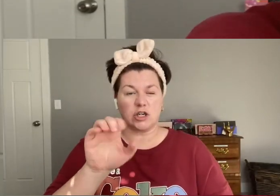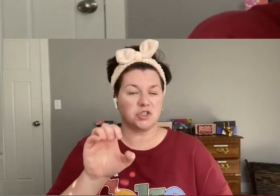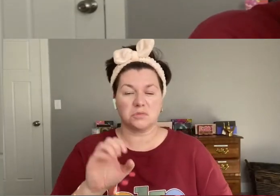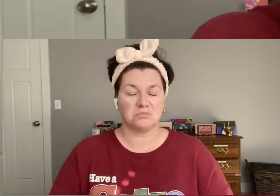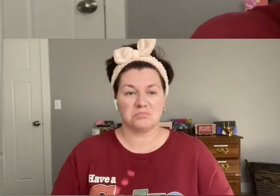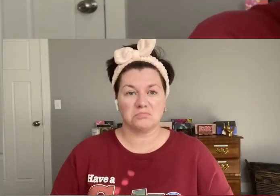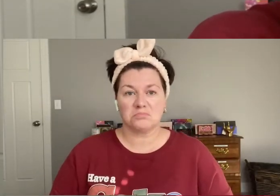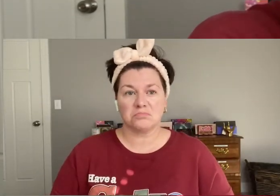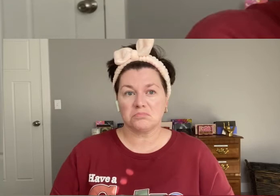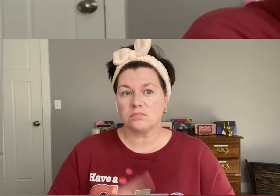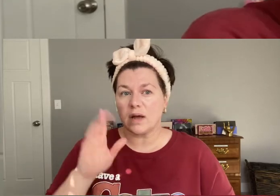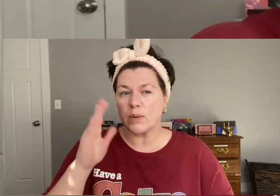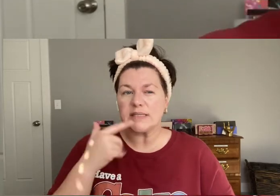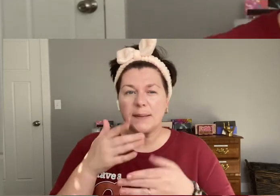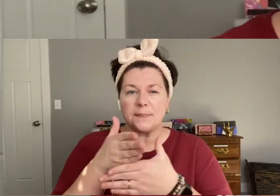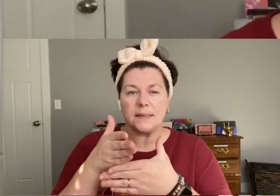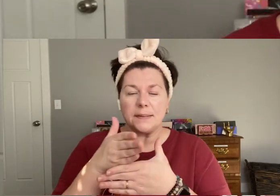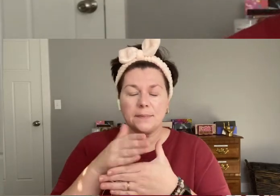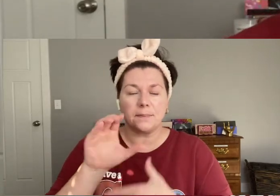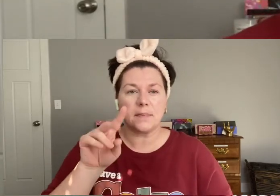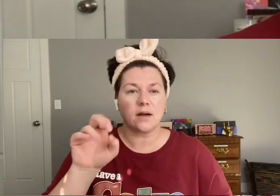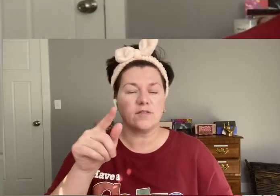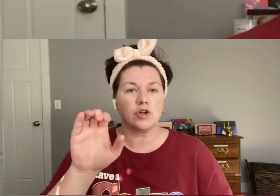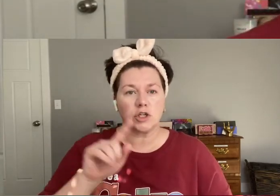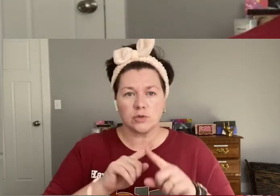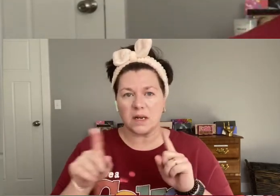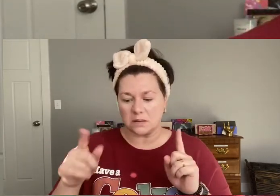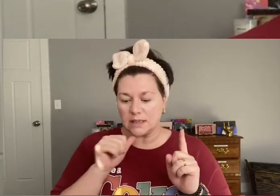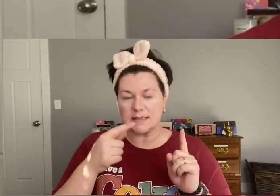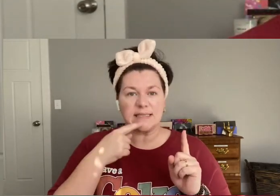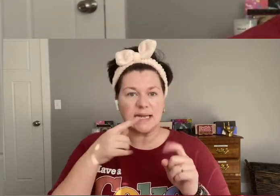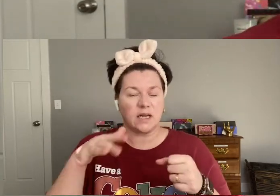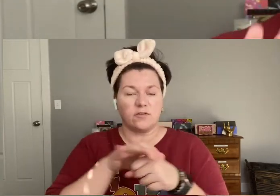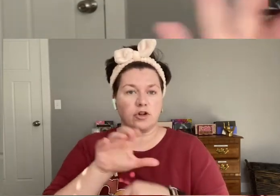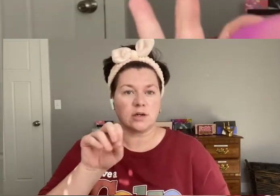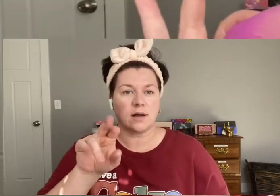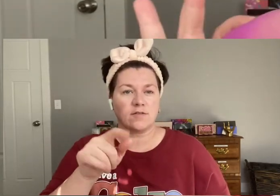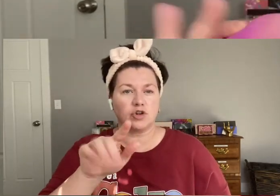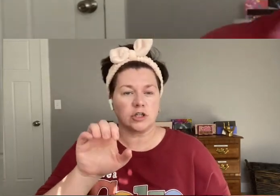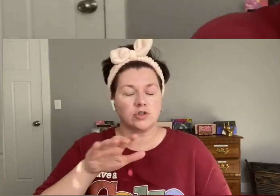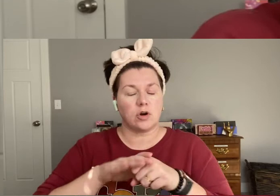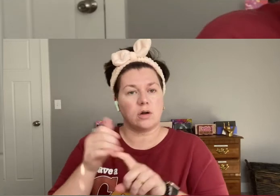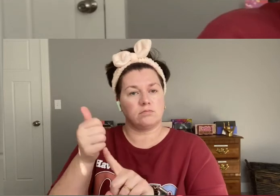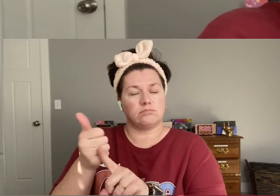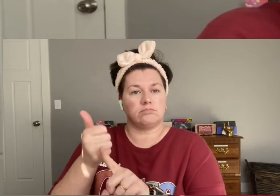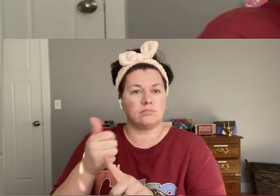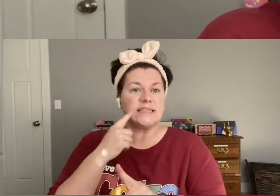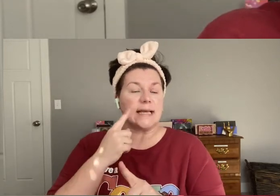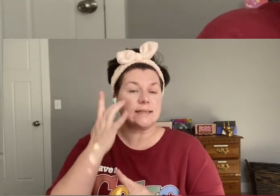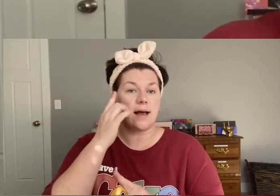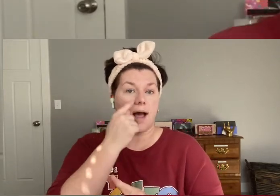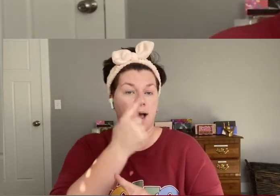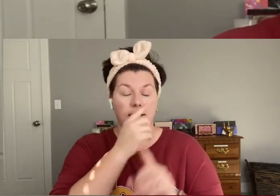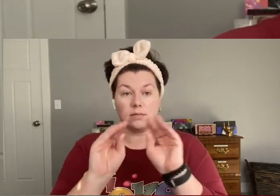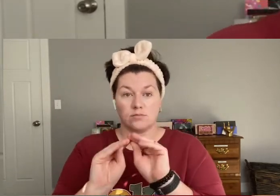life, because that is not giving a ton of coverage. I don't have a lot to cover. It has covered some of